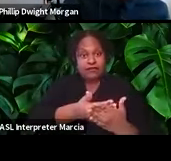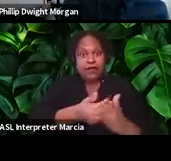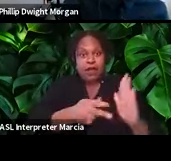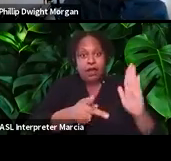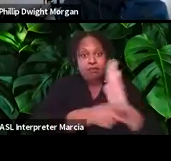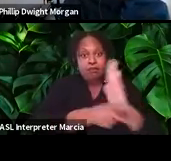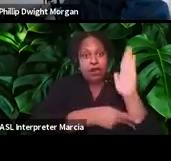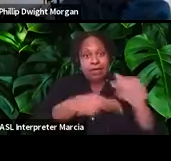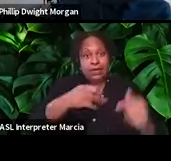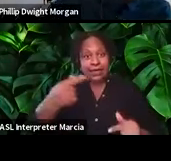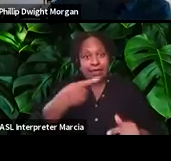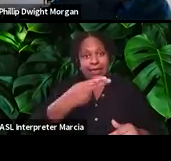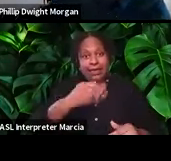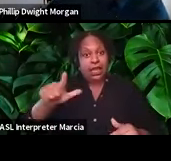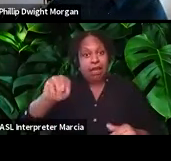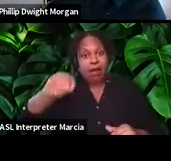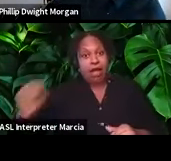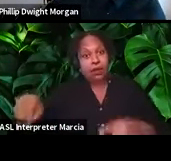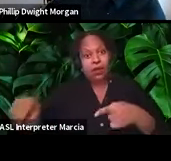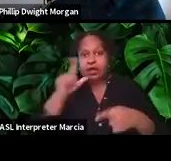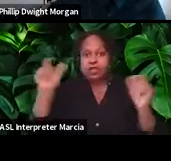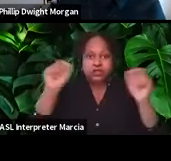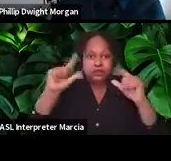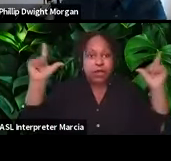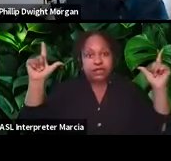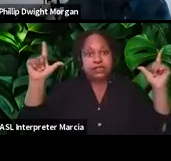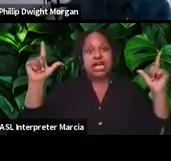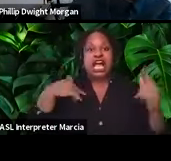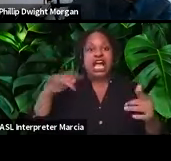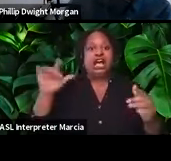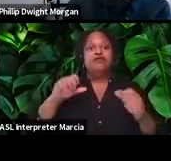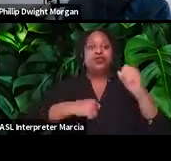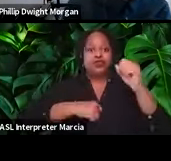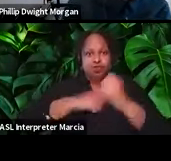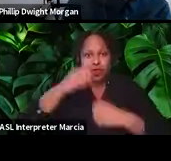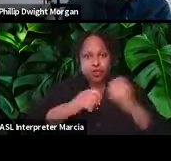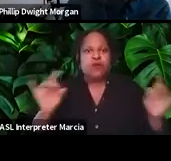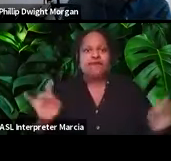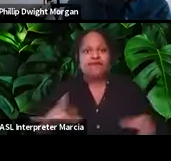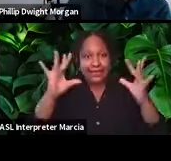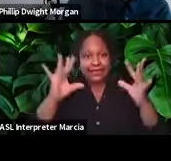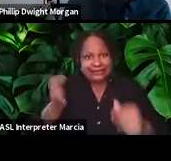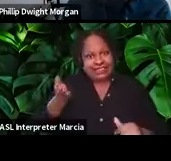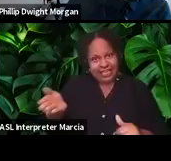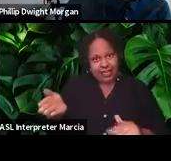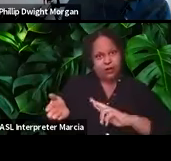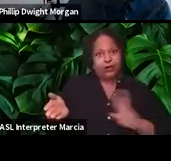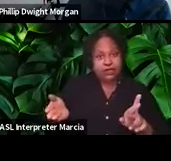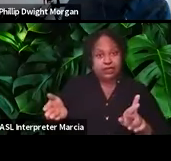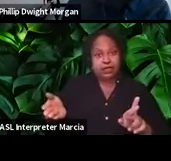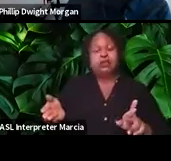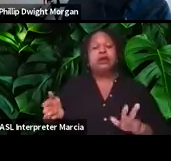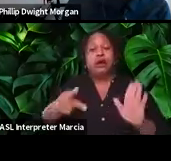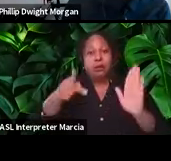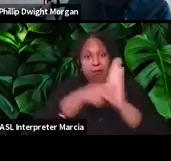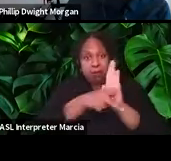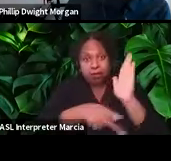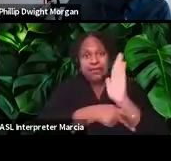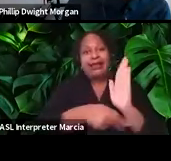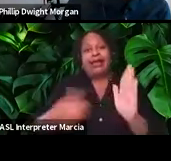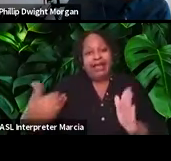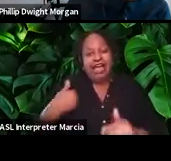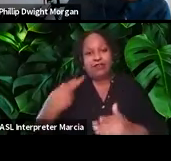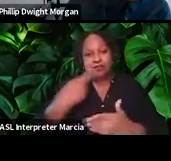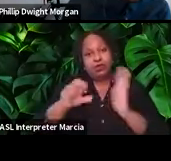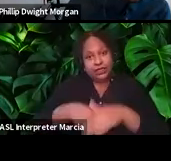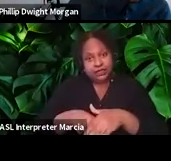the fact that there is structural violence exists in that place, that racism exists in that place.